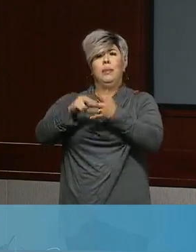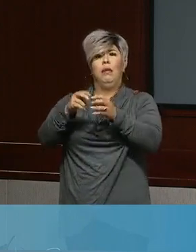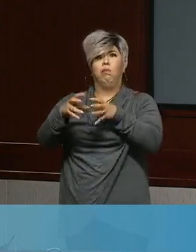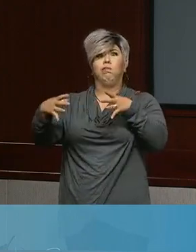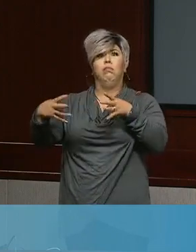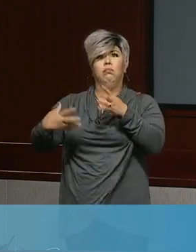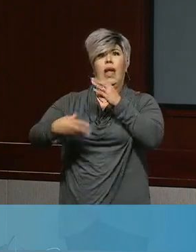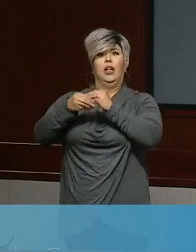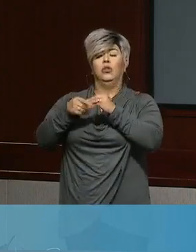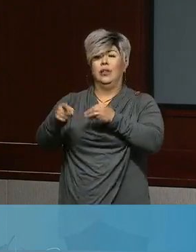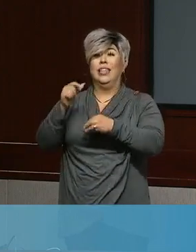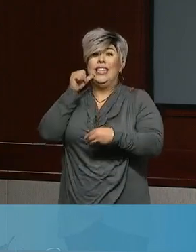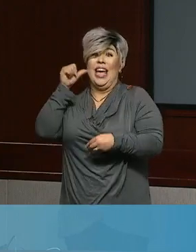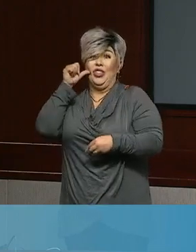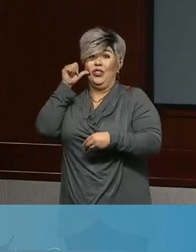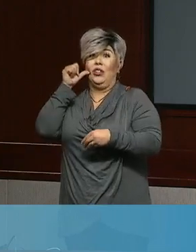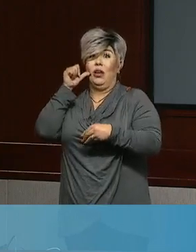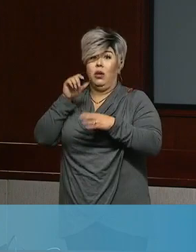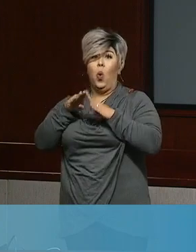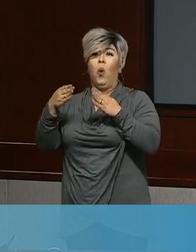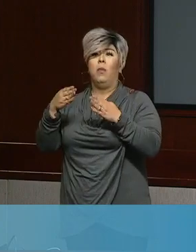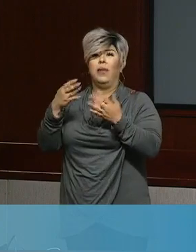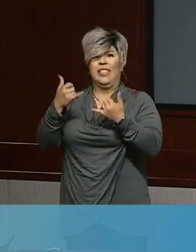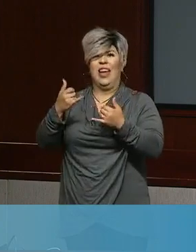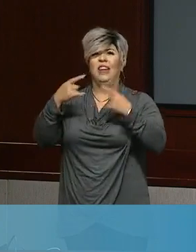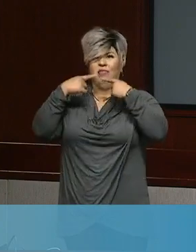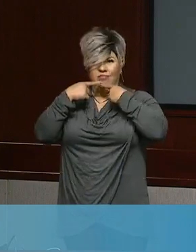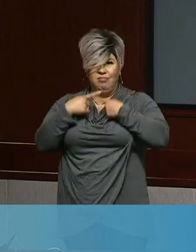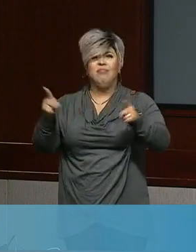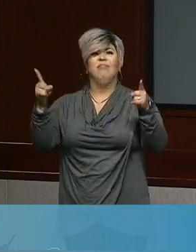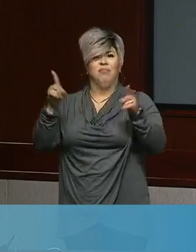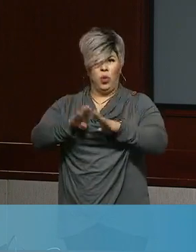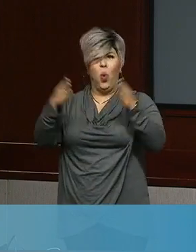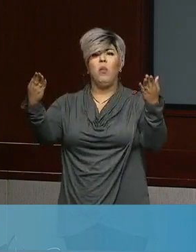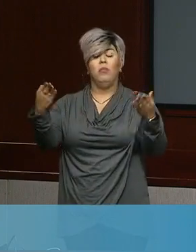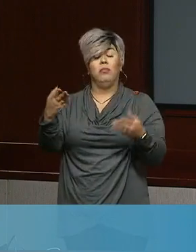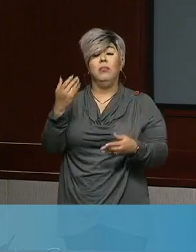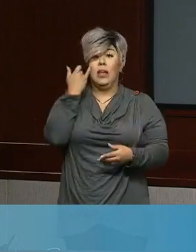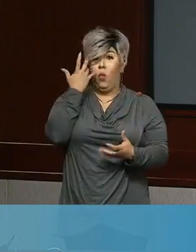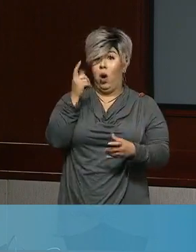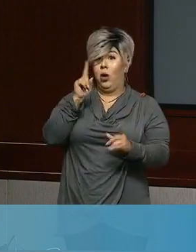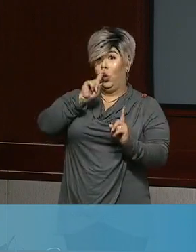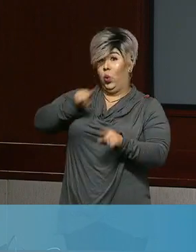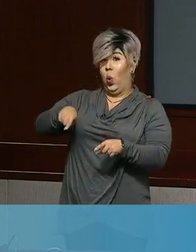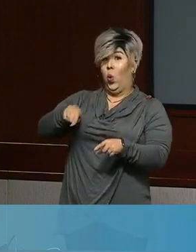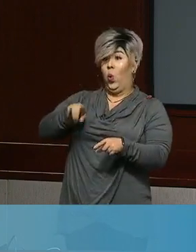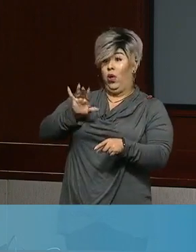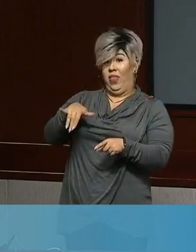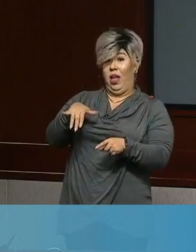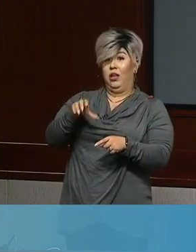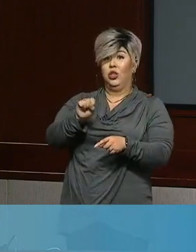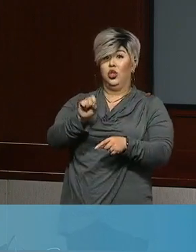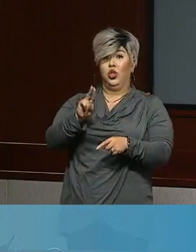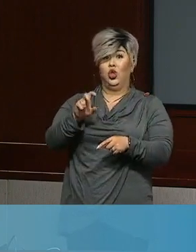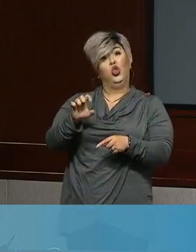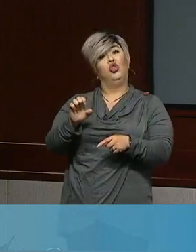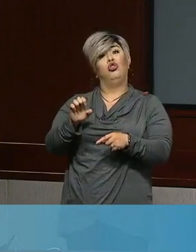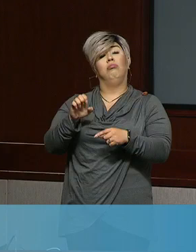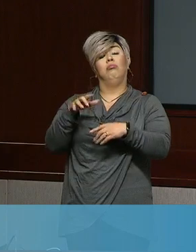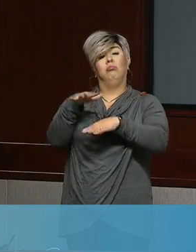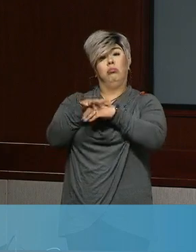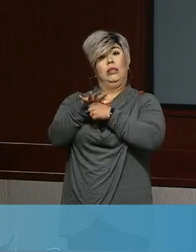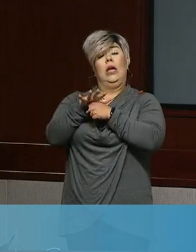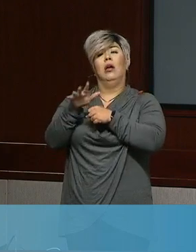actual official launch happening today. If you're interested in going there, remember it's completely free. You can book an